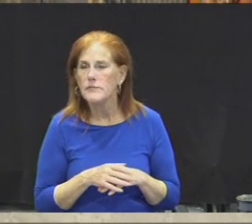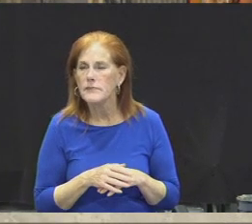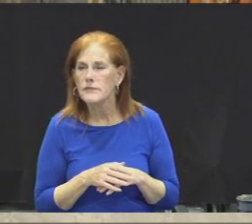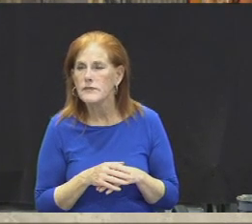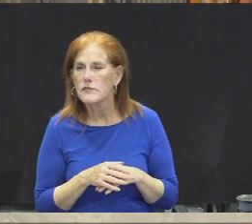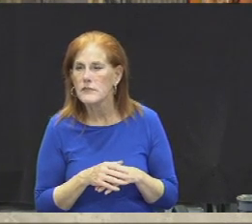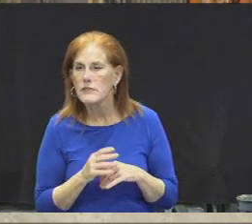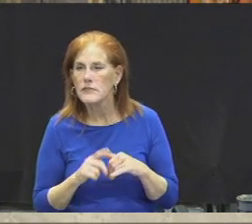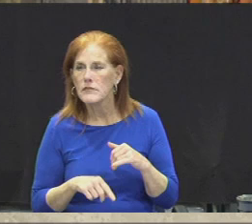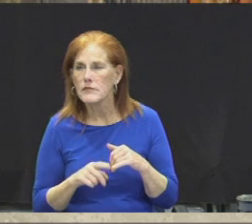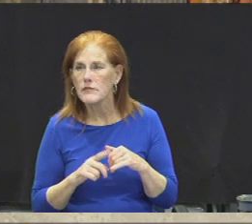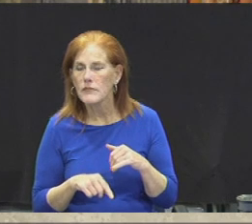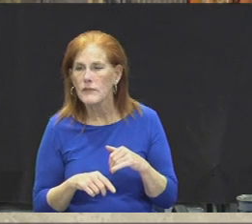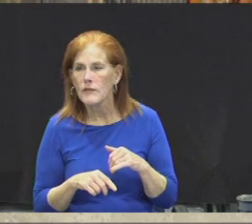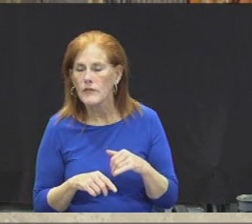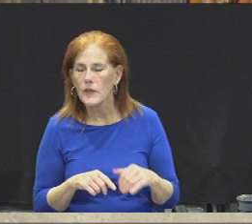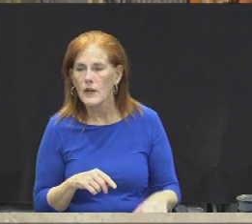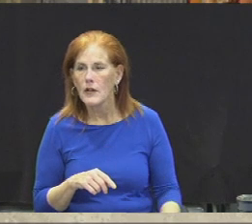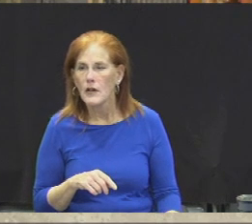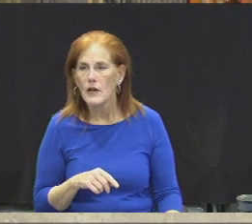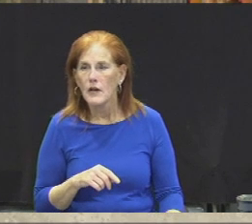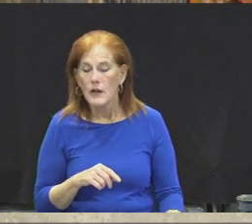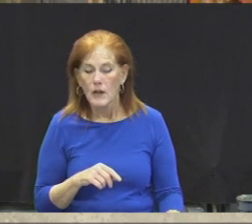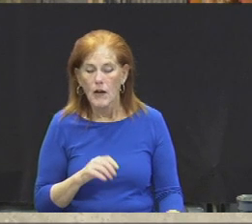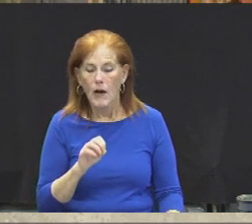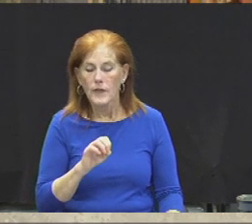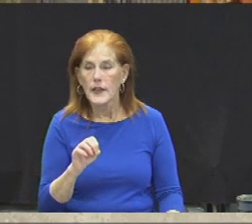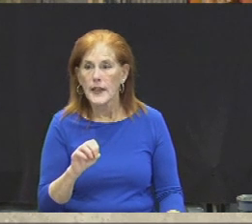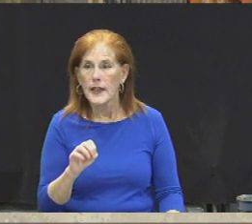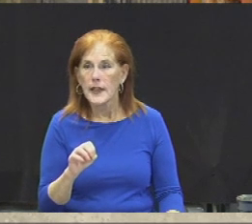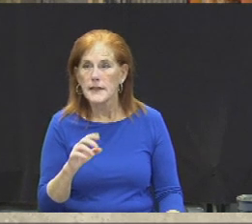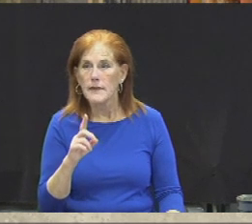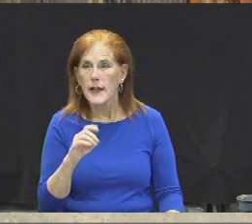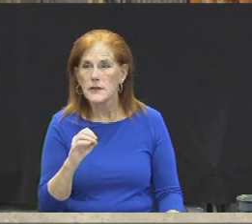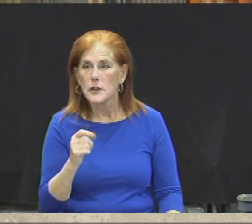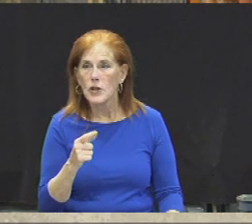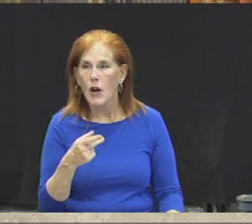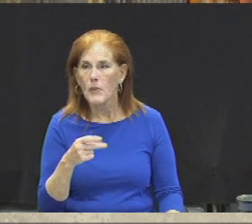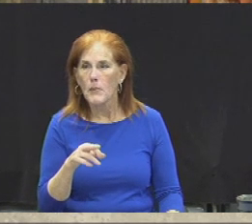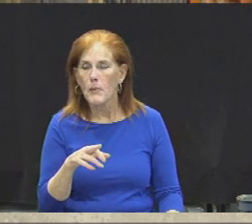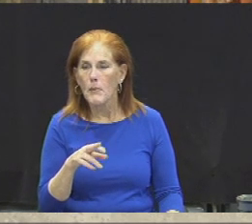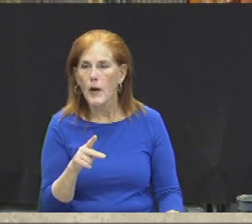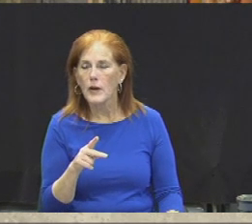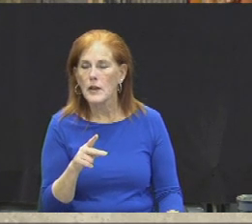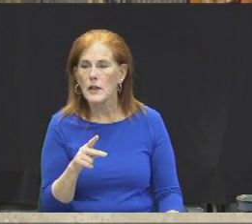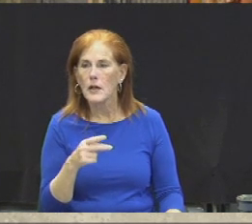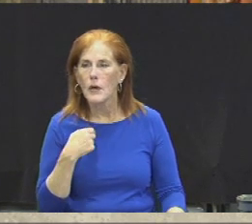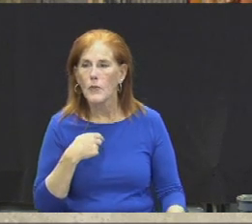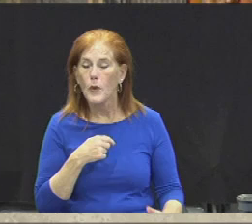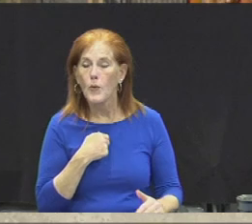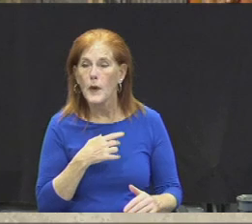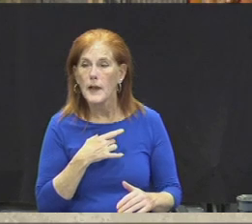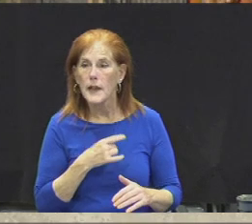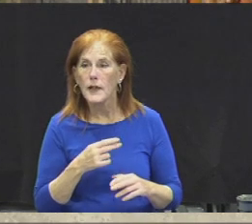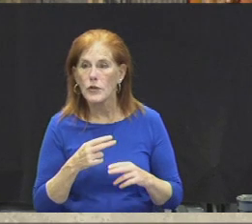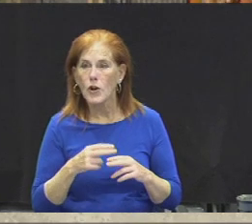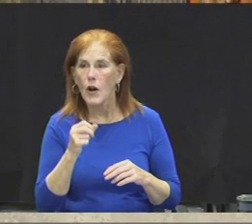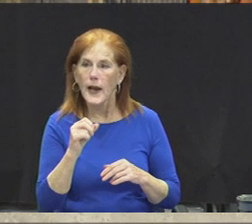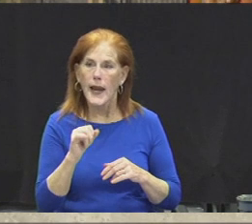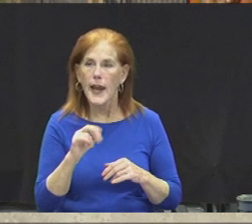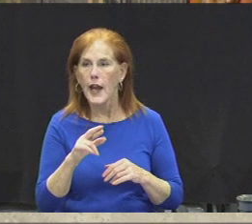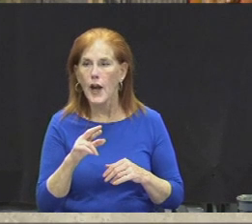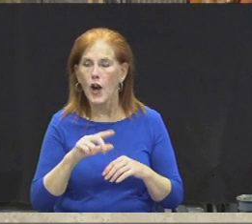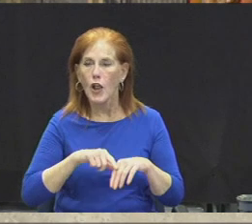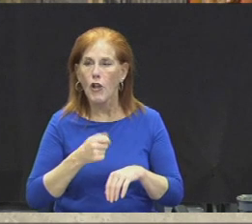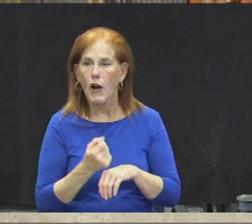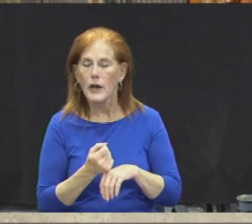And then finally, on the east end of Jean Leahy Mall, this is the dog park. So there's actually what we like to affectionately term an airlock.